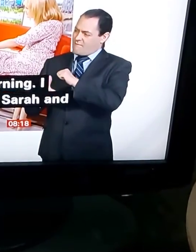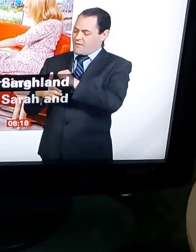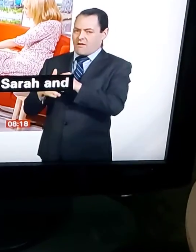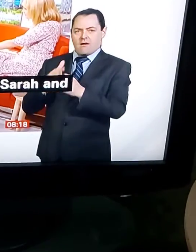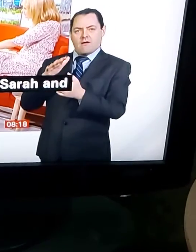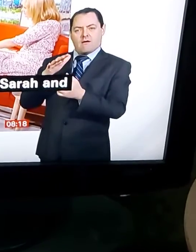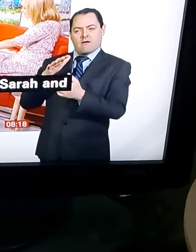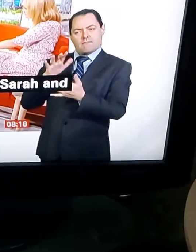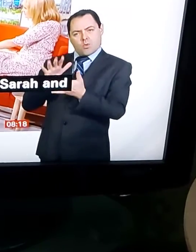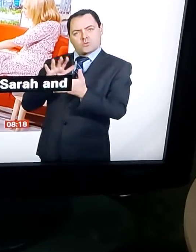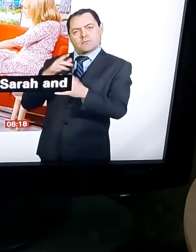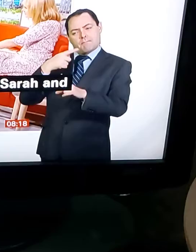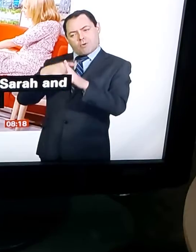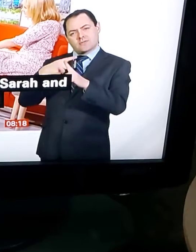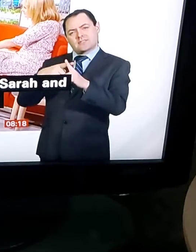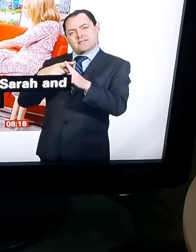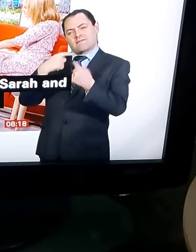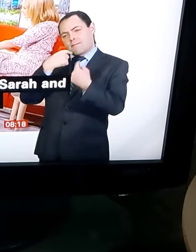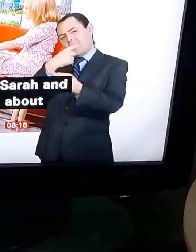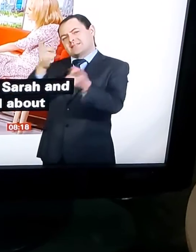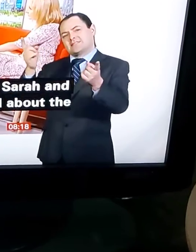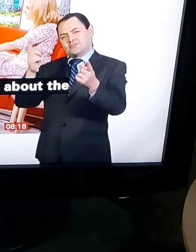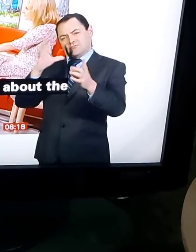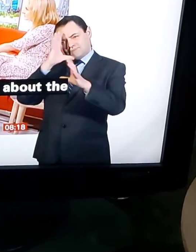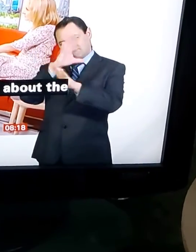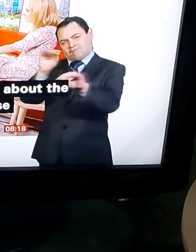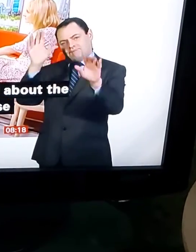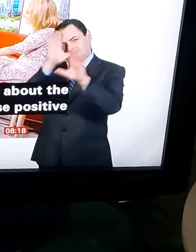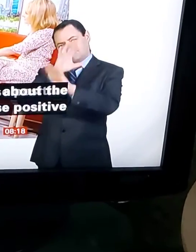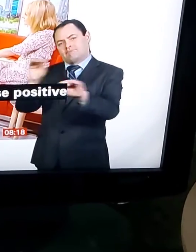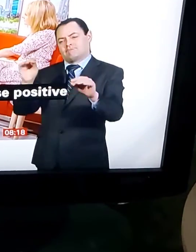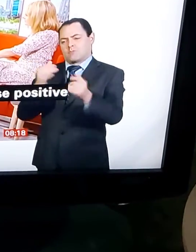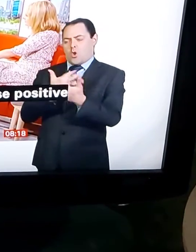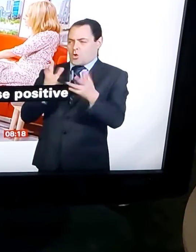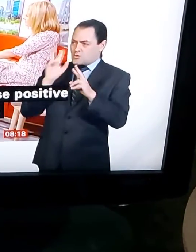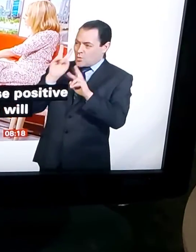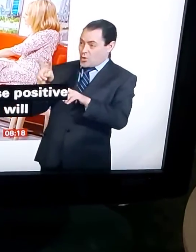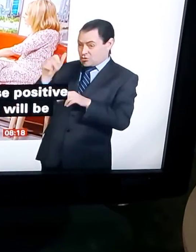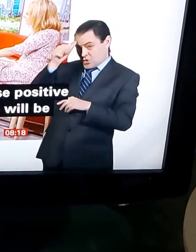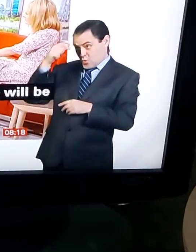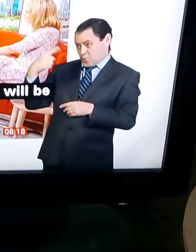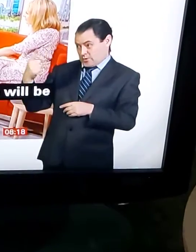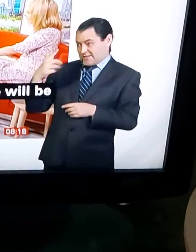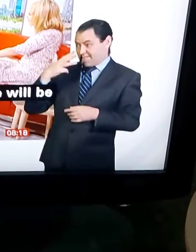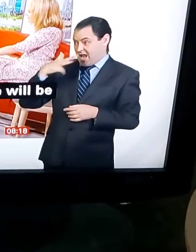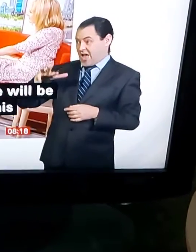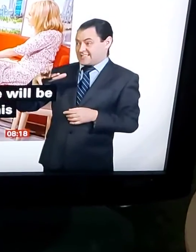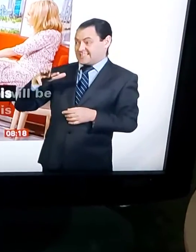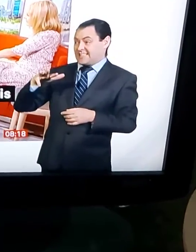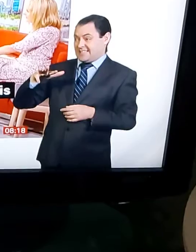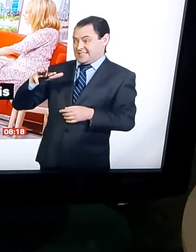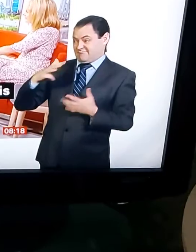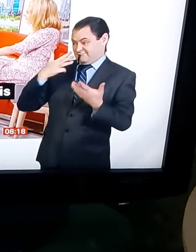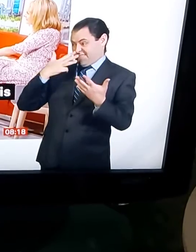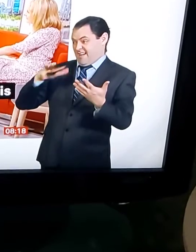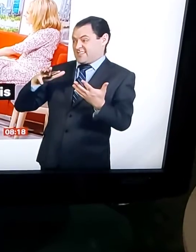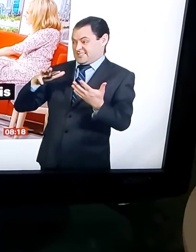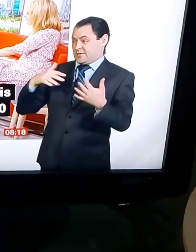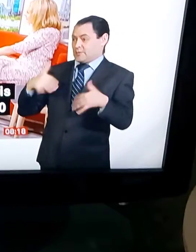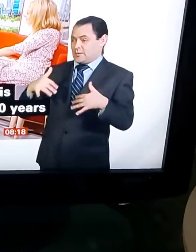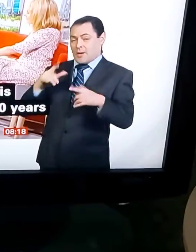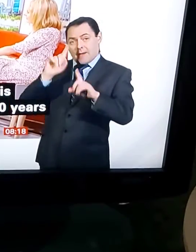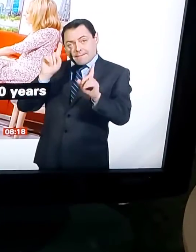getting those positive messages out there. And there have been lots of people watching this morning. I know you're 90 years old, but whatever your age is, people are worried and they